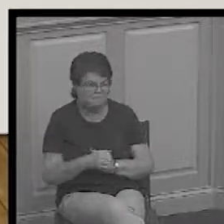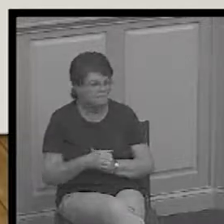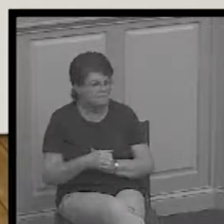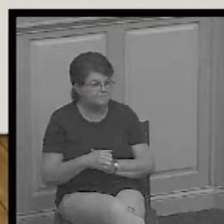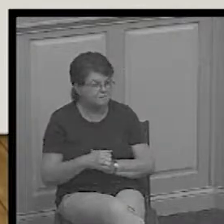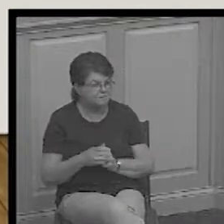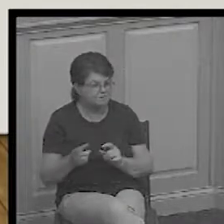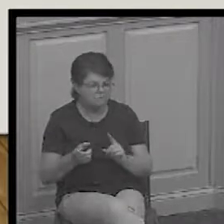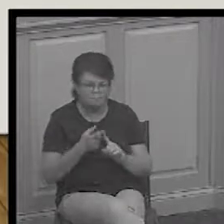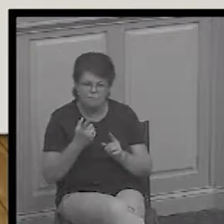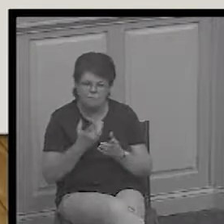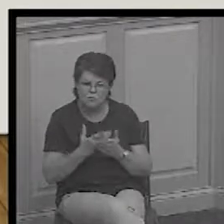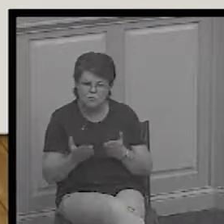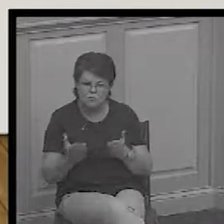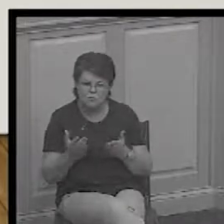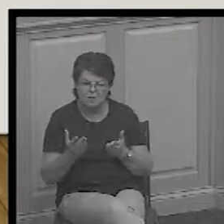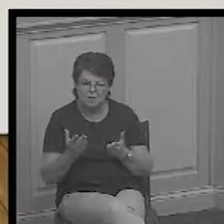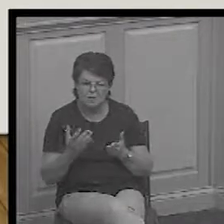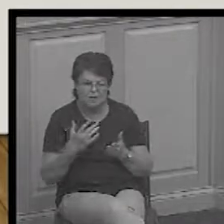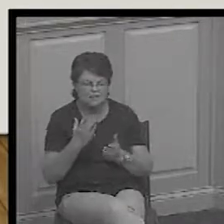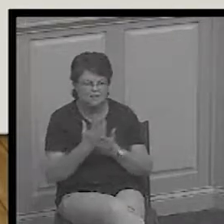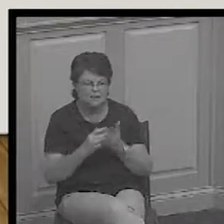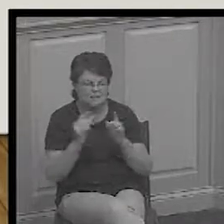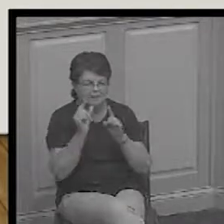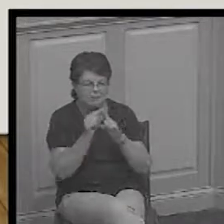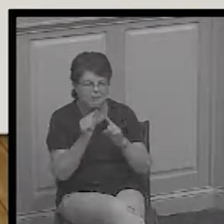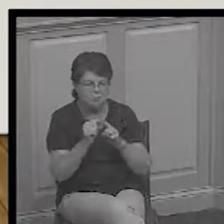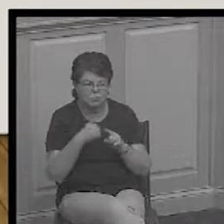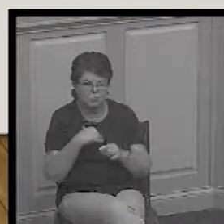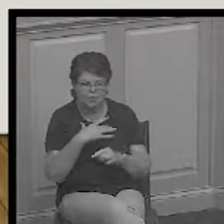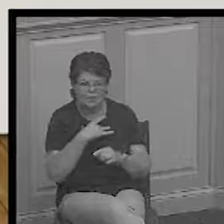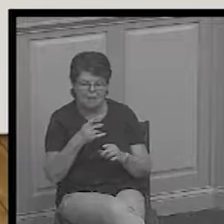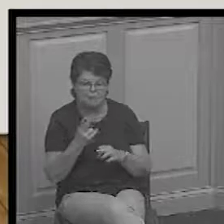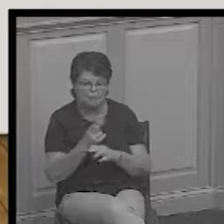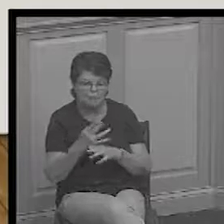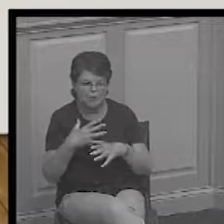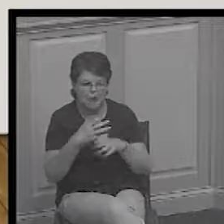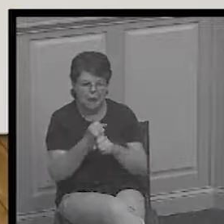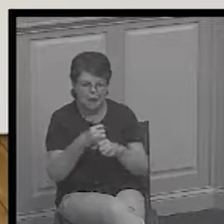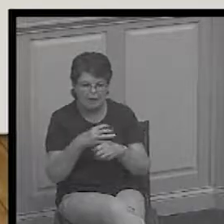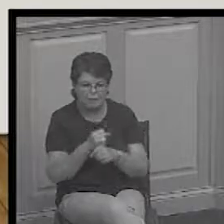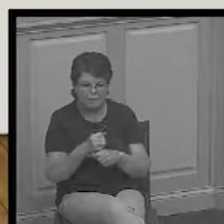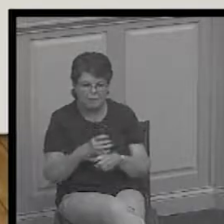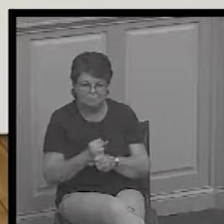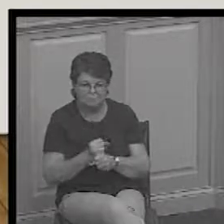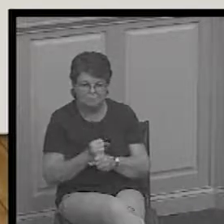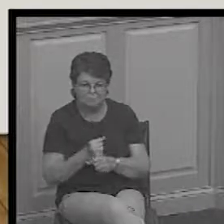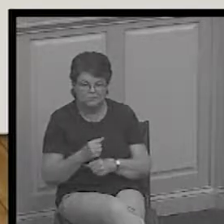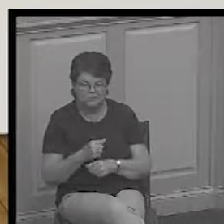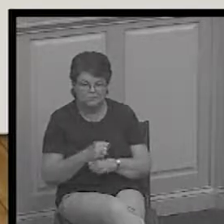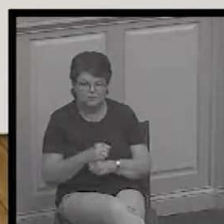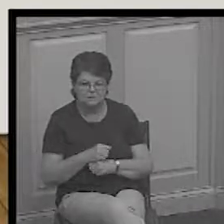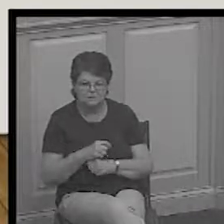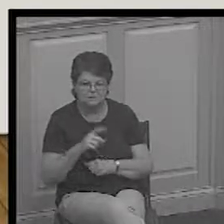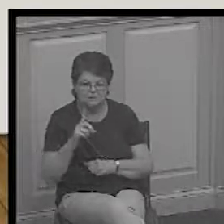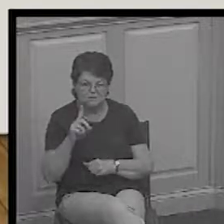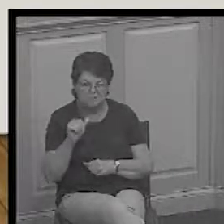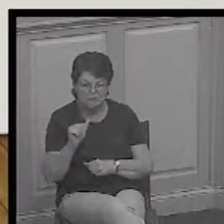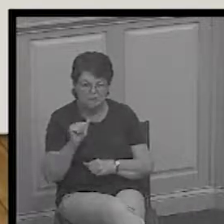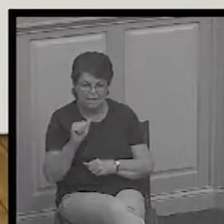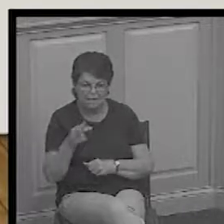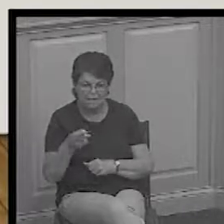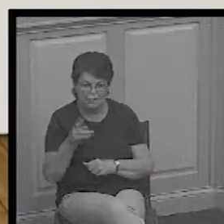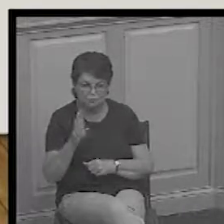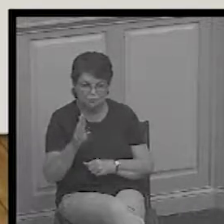The first thing is, let's kind of go through some of the terms, and we like to use acronyms because we're all sort of into that. DAHB, of course,